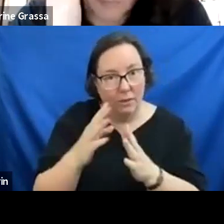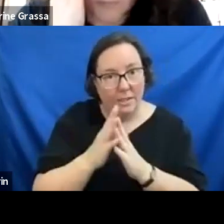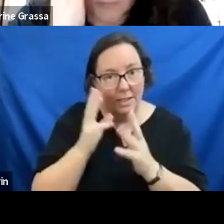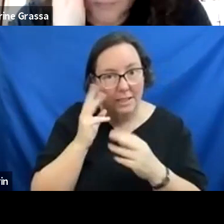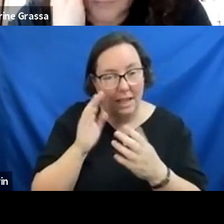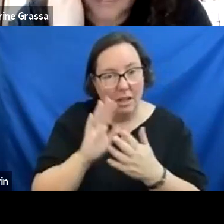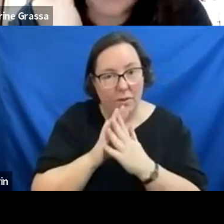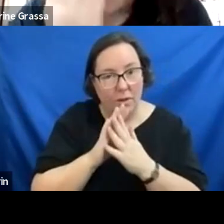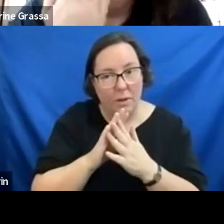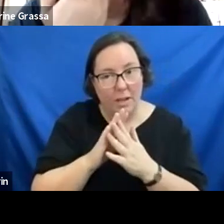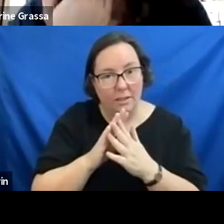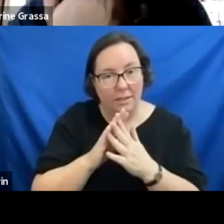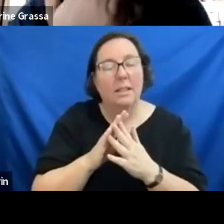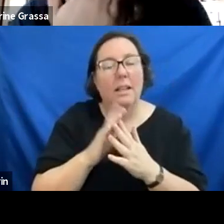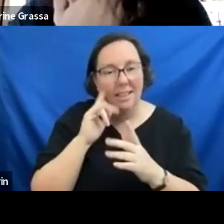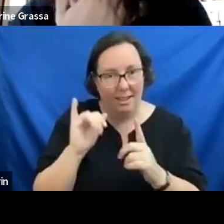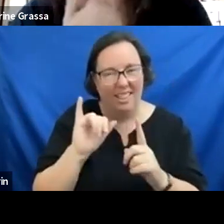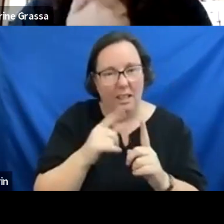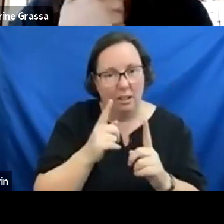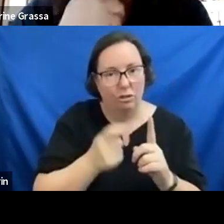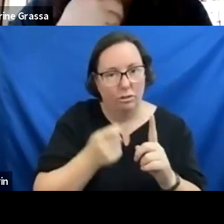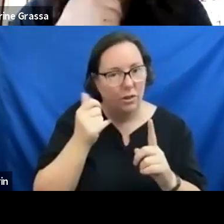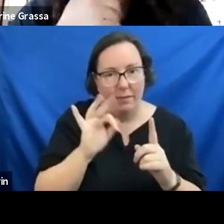don't seem as useful, I think we should.